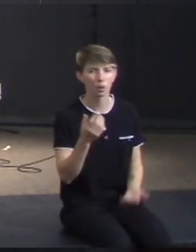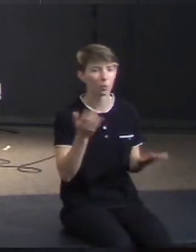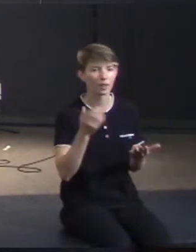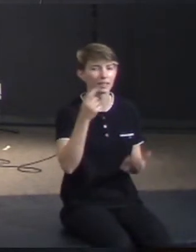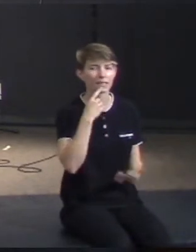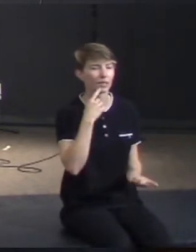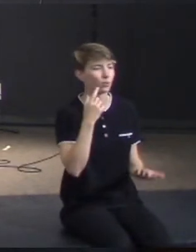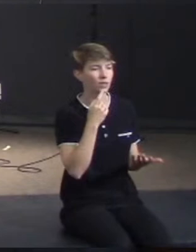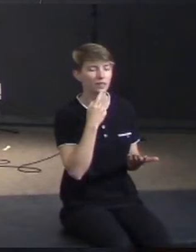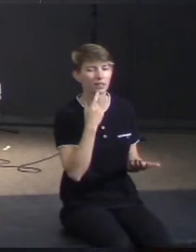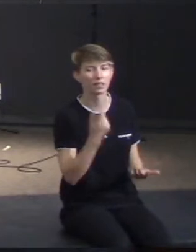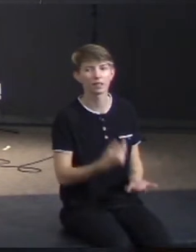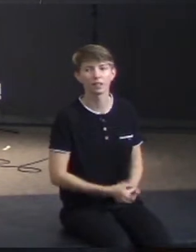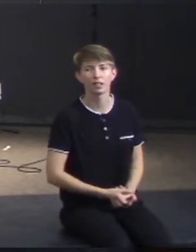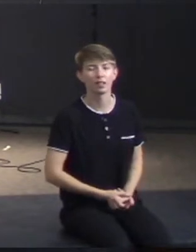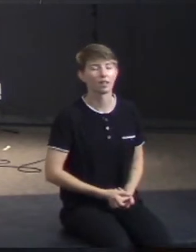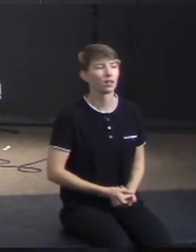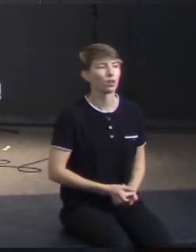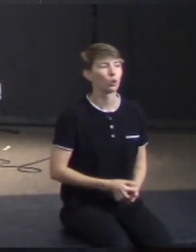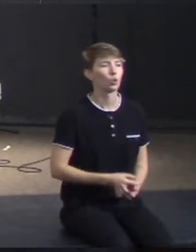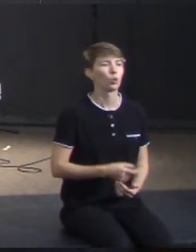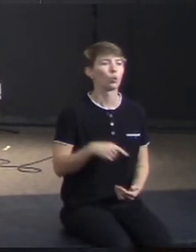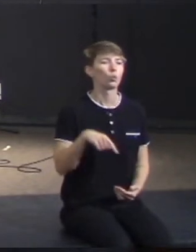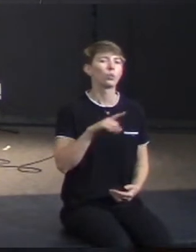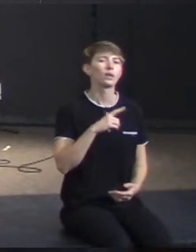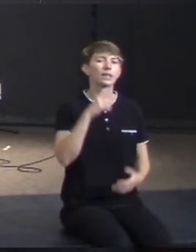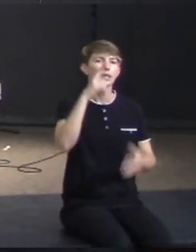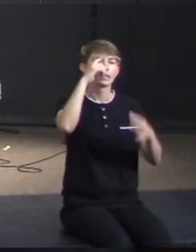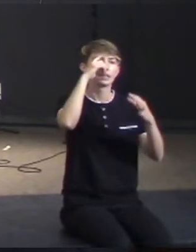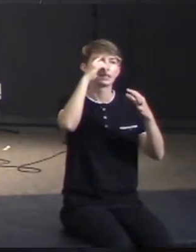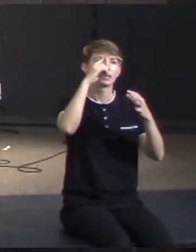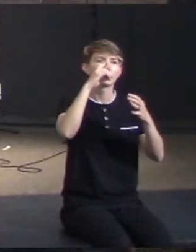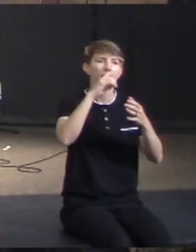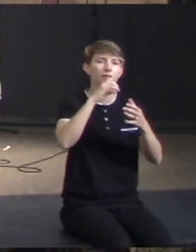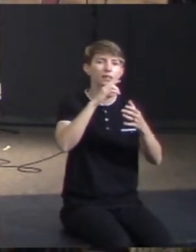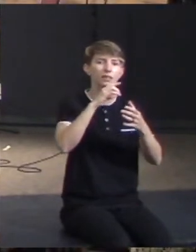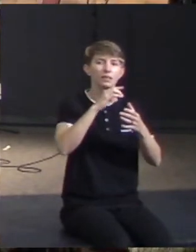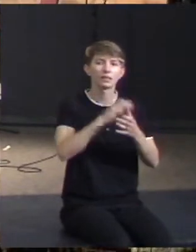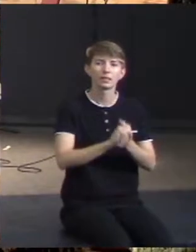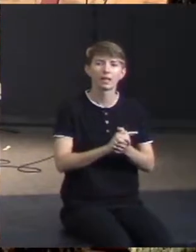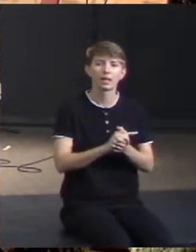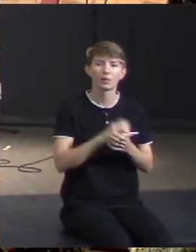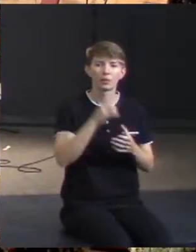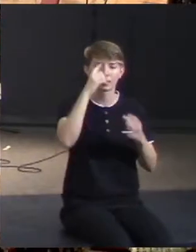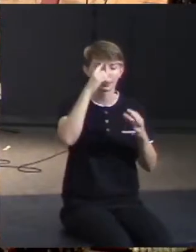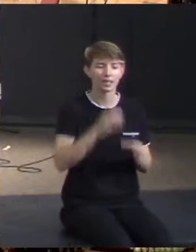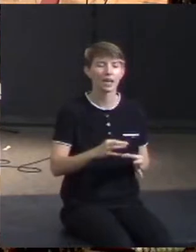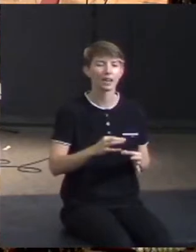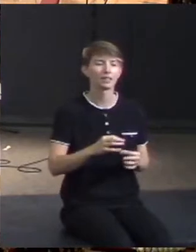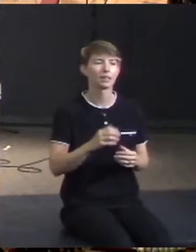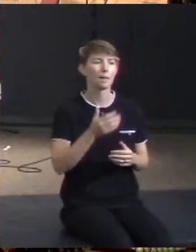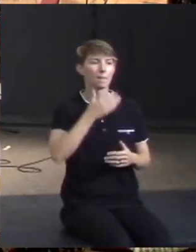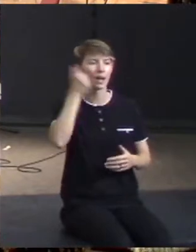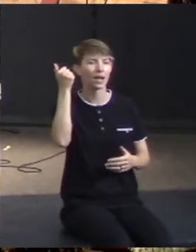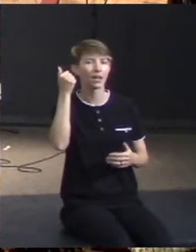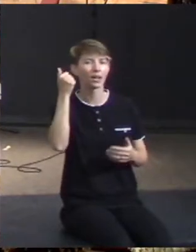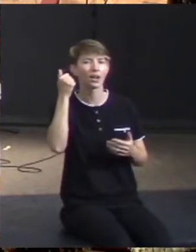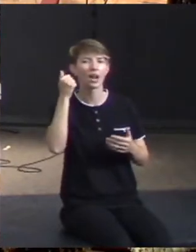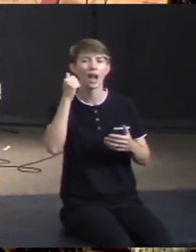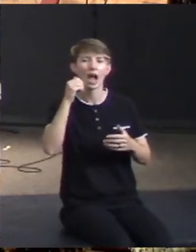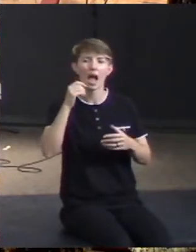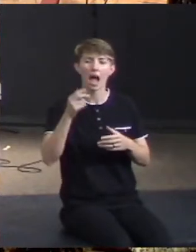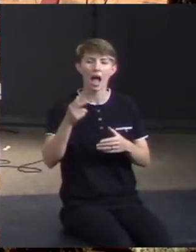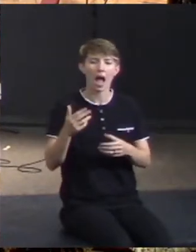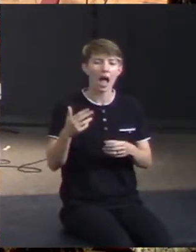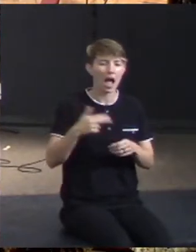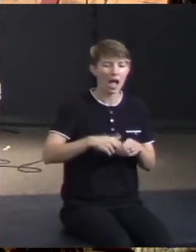We decided it would be better to hire no one than to hire you. That is on a whim.